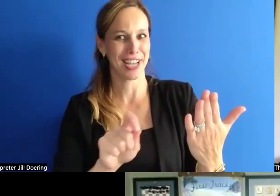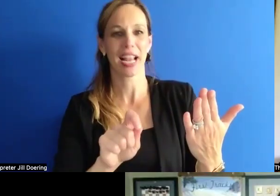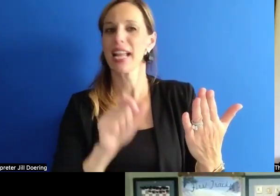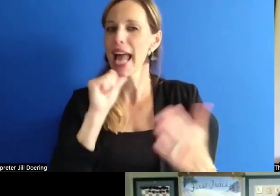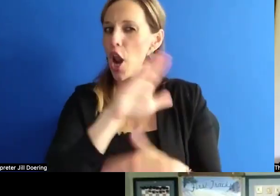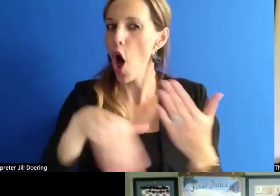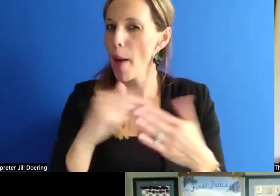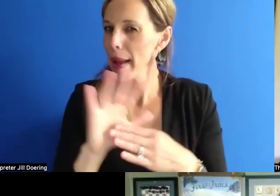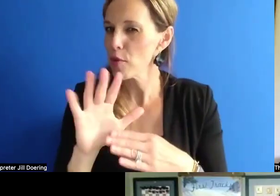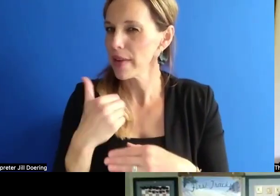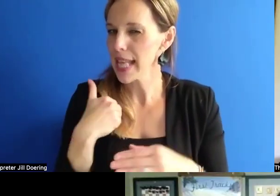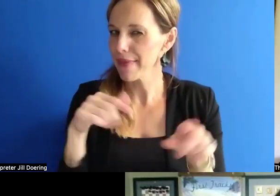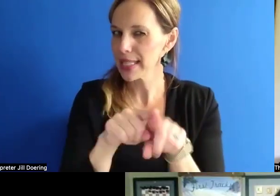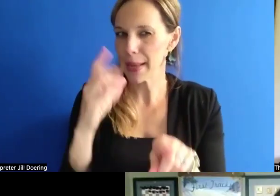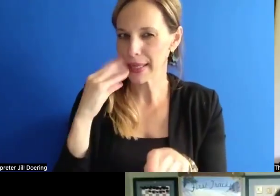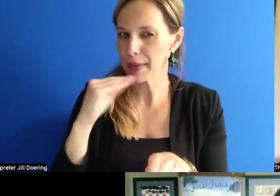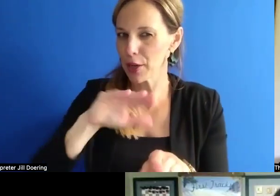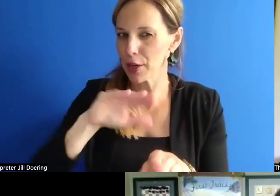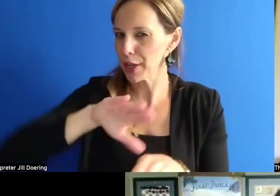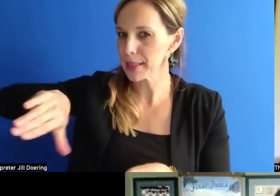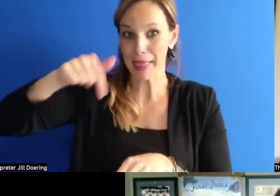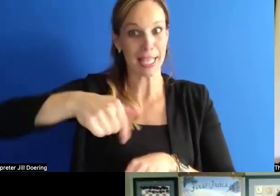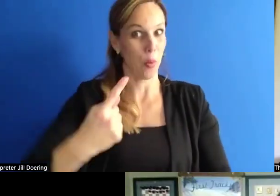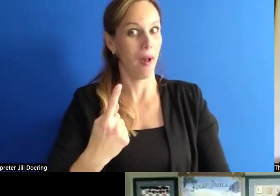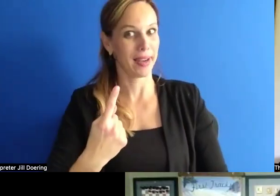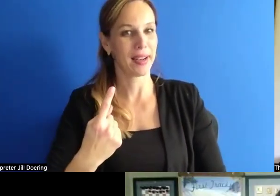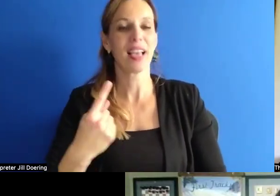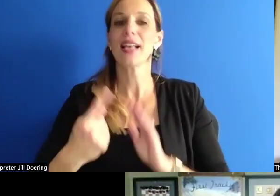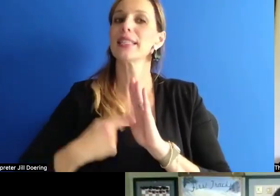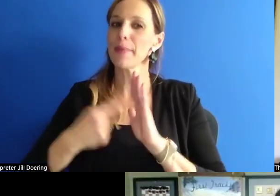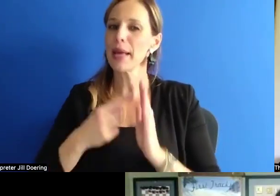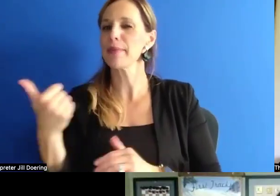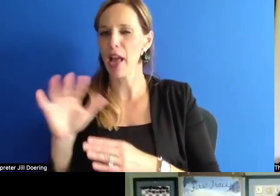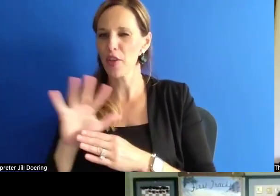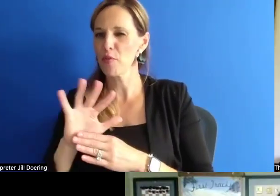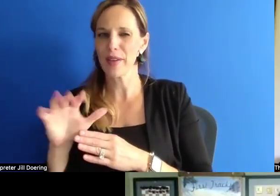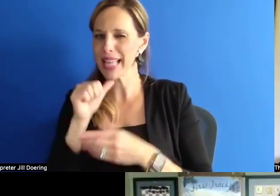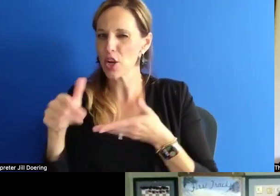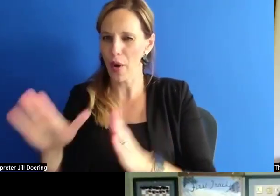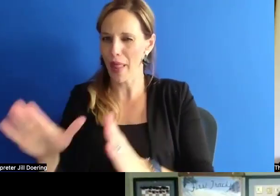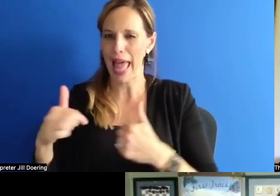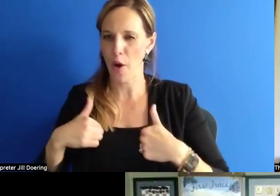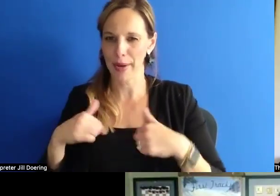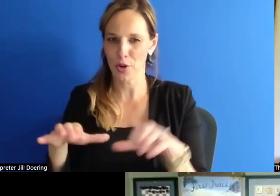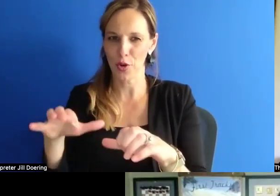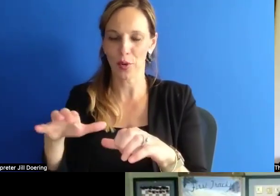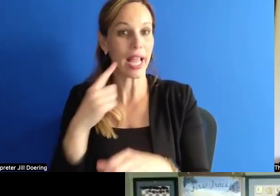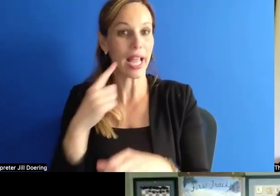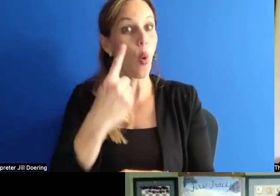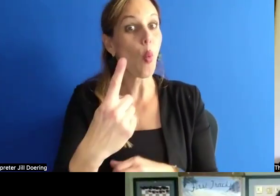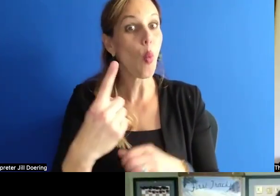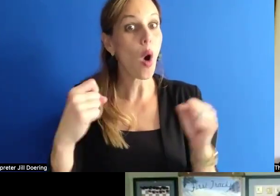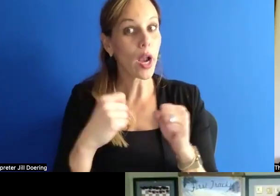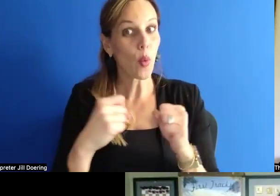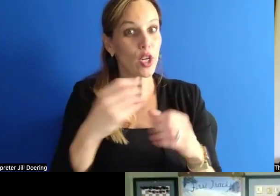has that experience. And even if they do, sometimes they don't let you do them. Like in One Winter Weekend, One